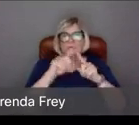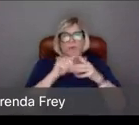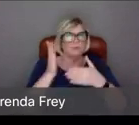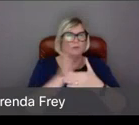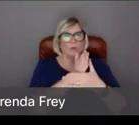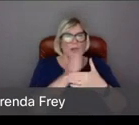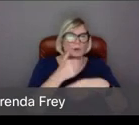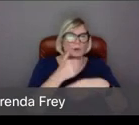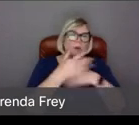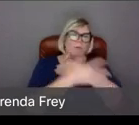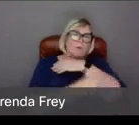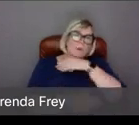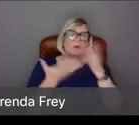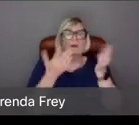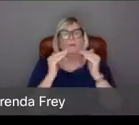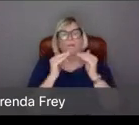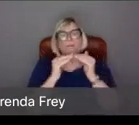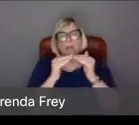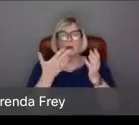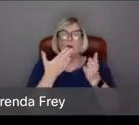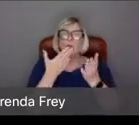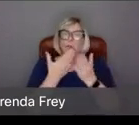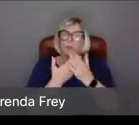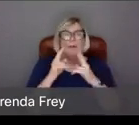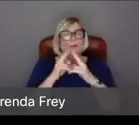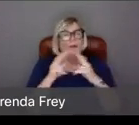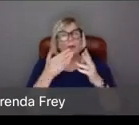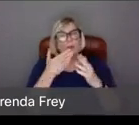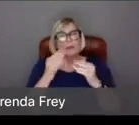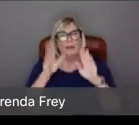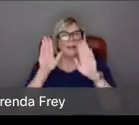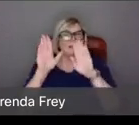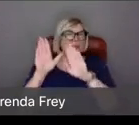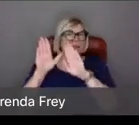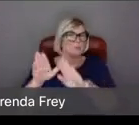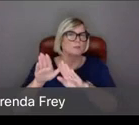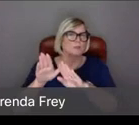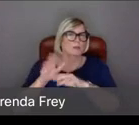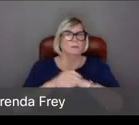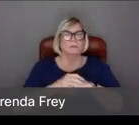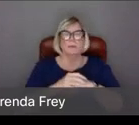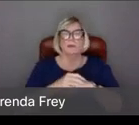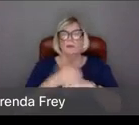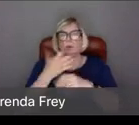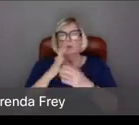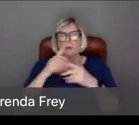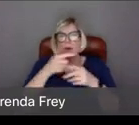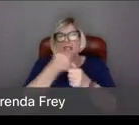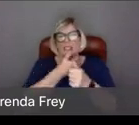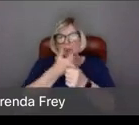got poor, fair, good, very good, and exceptional. And I want to talk a little bit about what each one of these